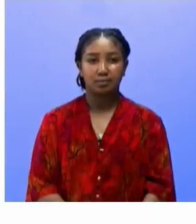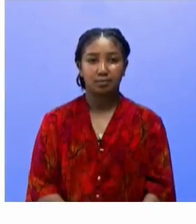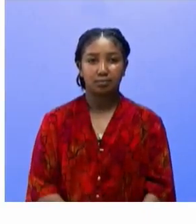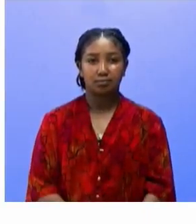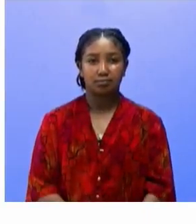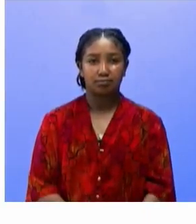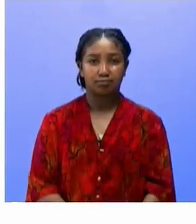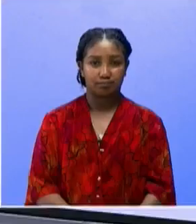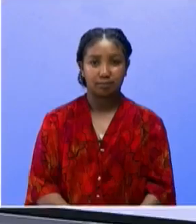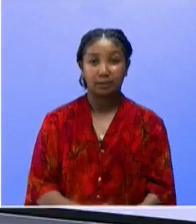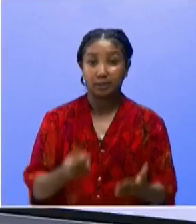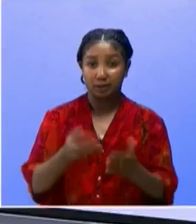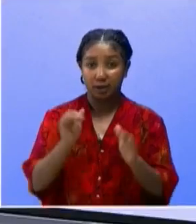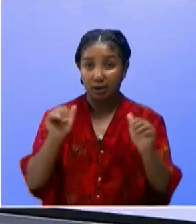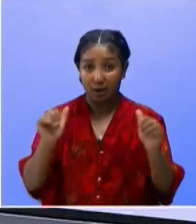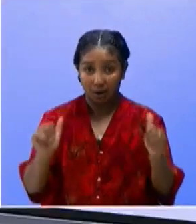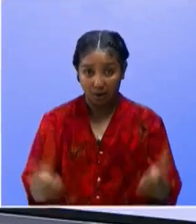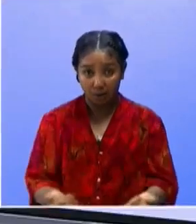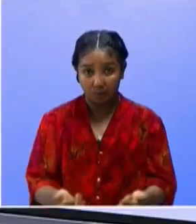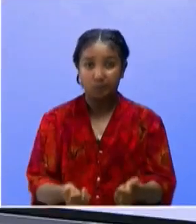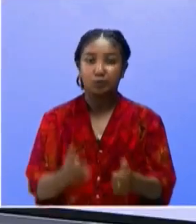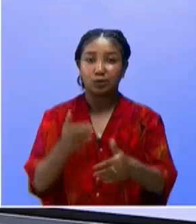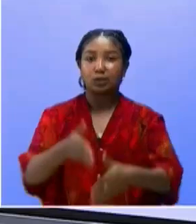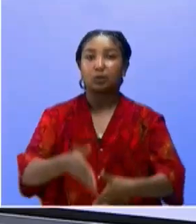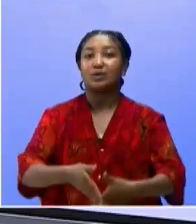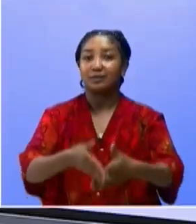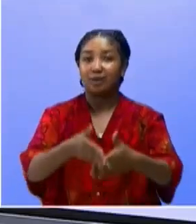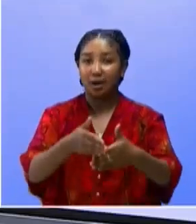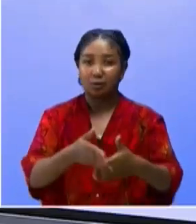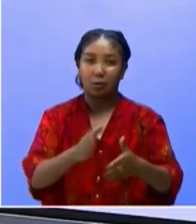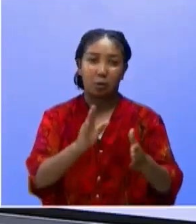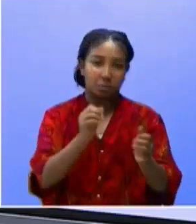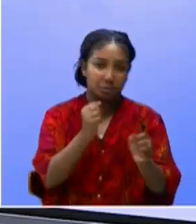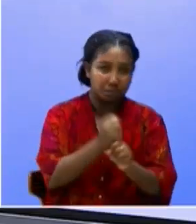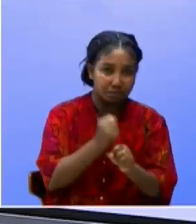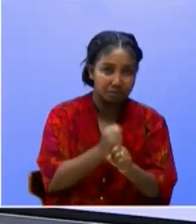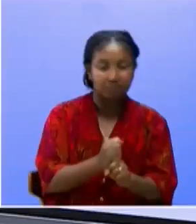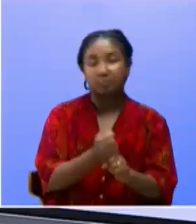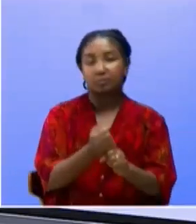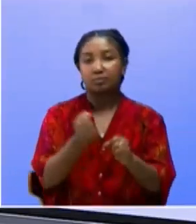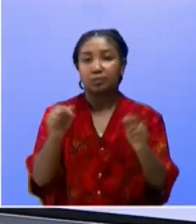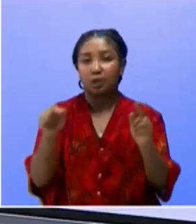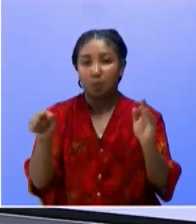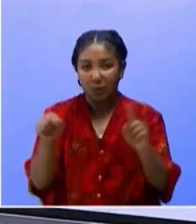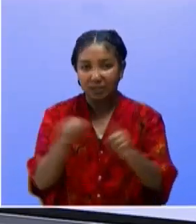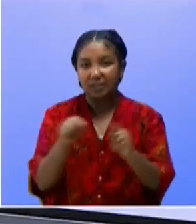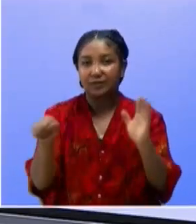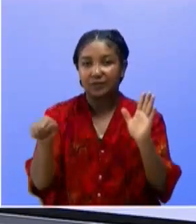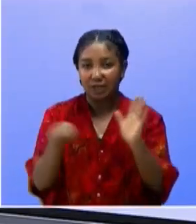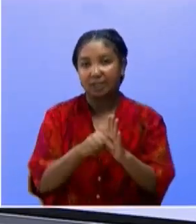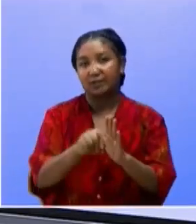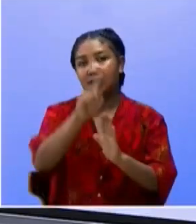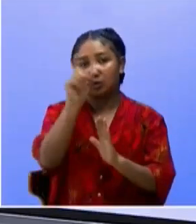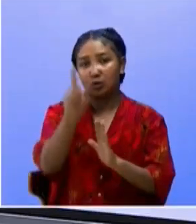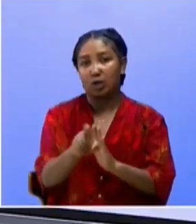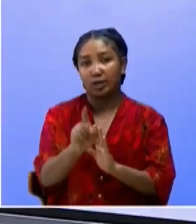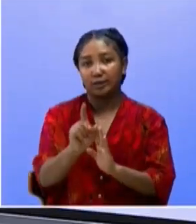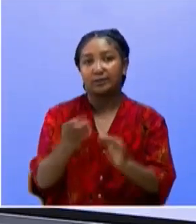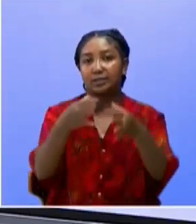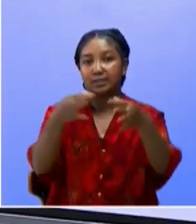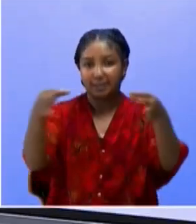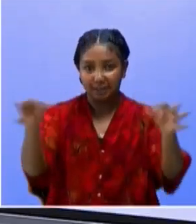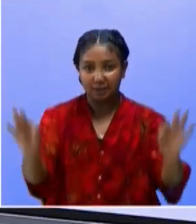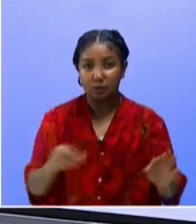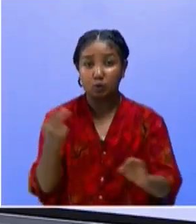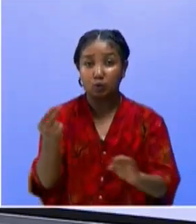Here we go. This is how we construct positive, negative, and interrogative or question